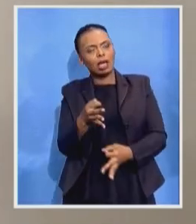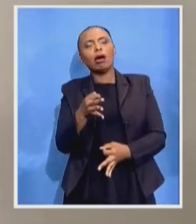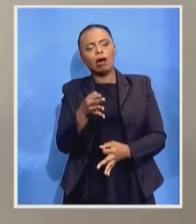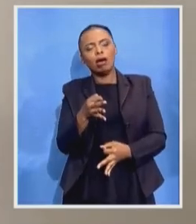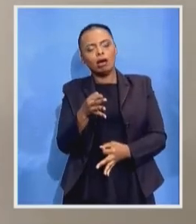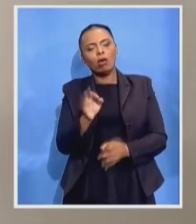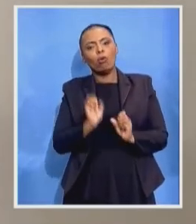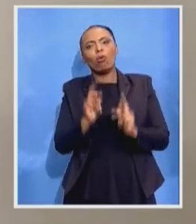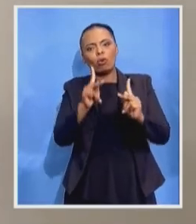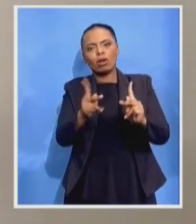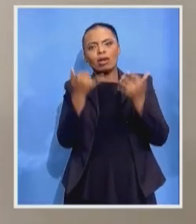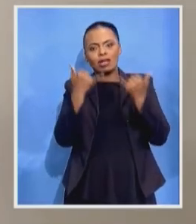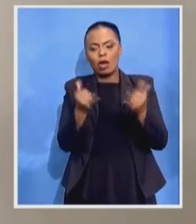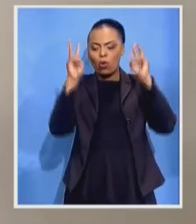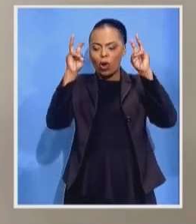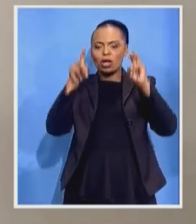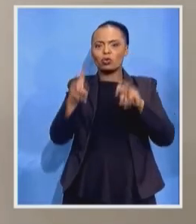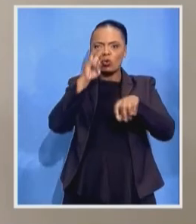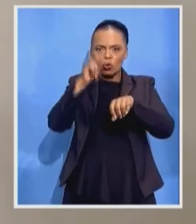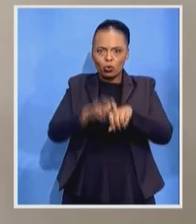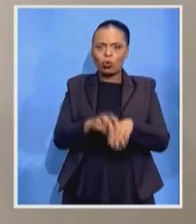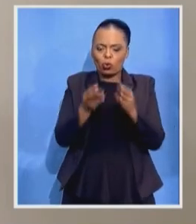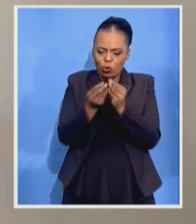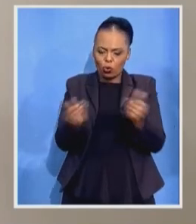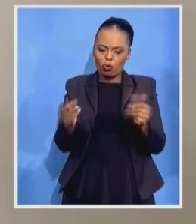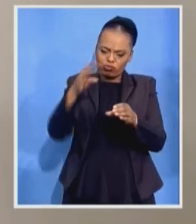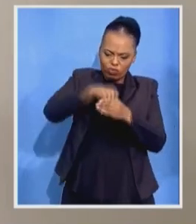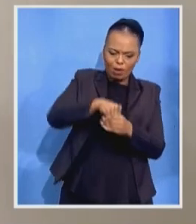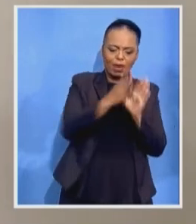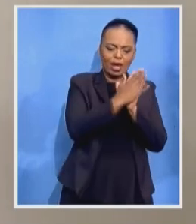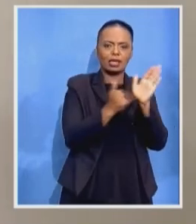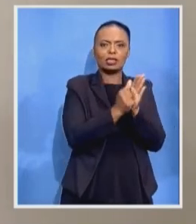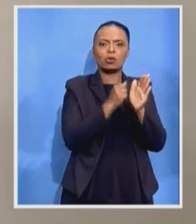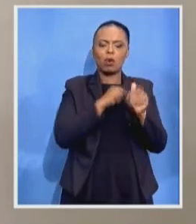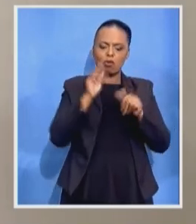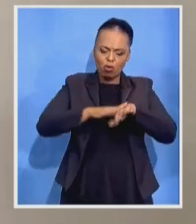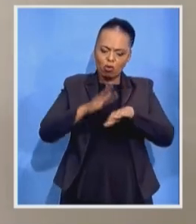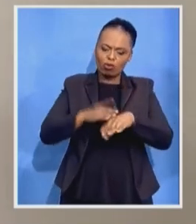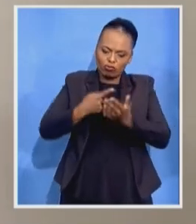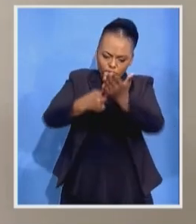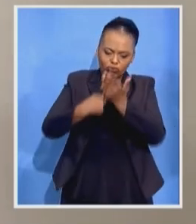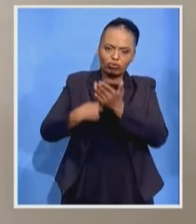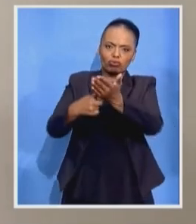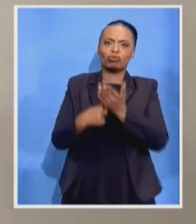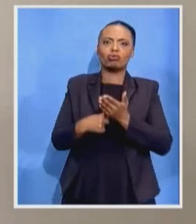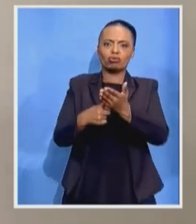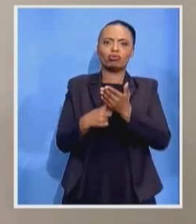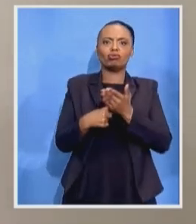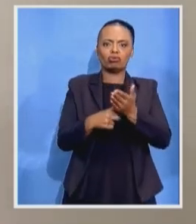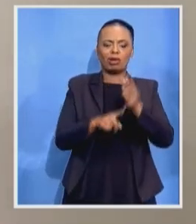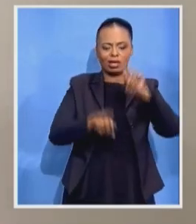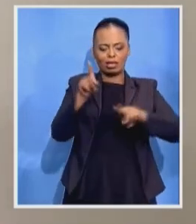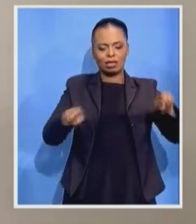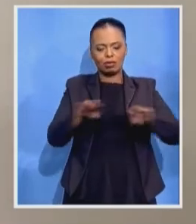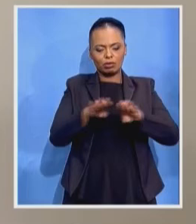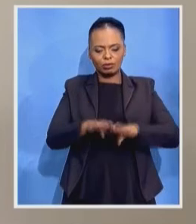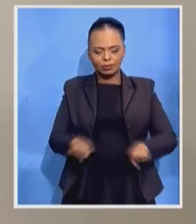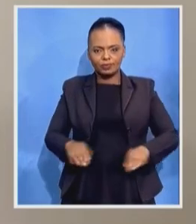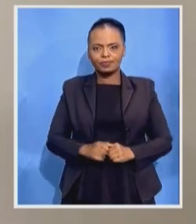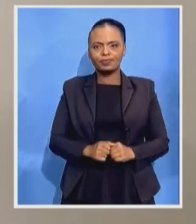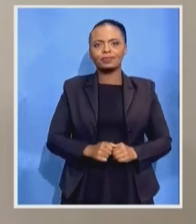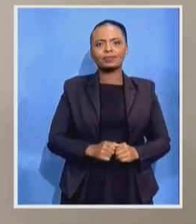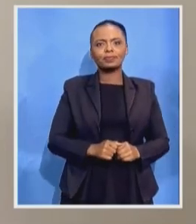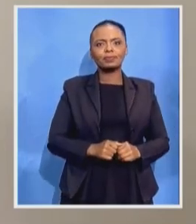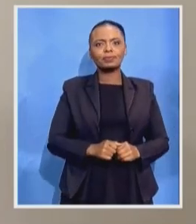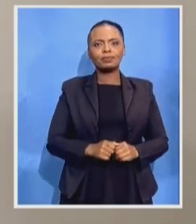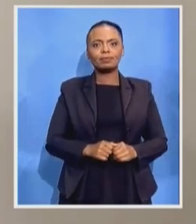agenda for priority discussion in our alliance. The austerity agenda is being pushed also